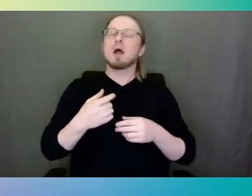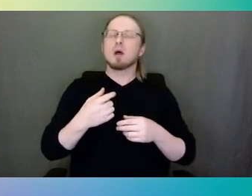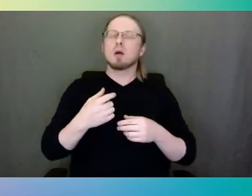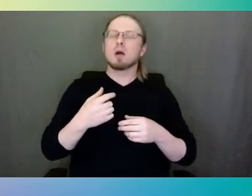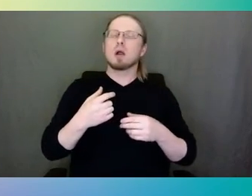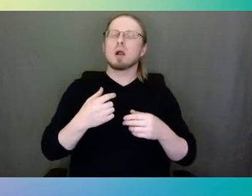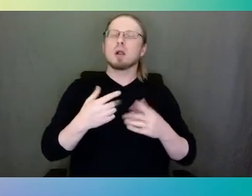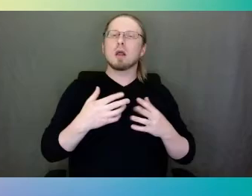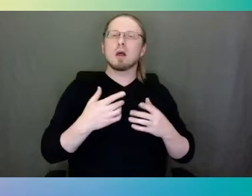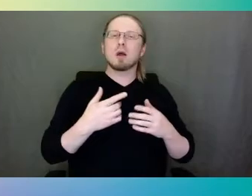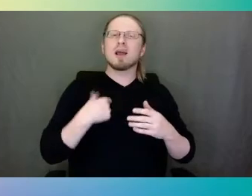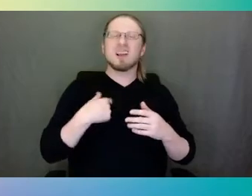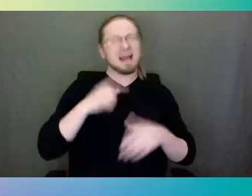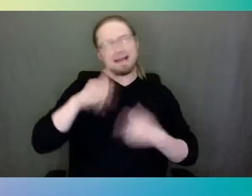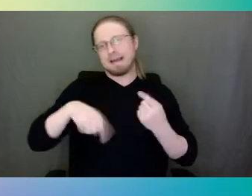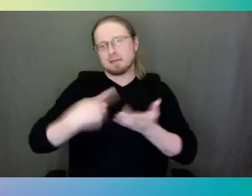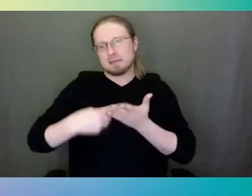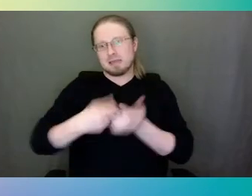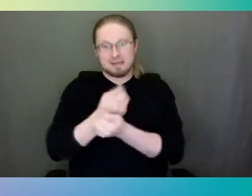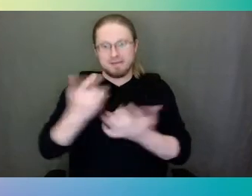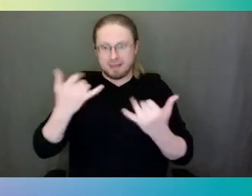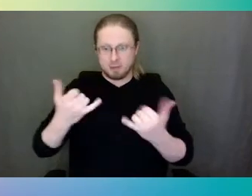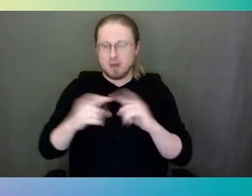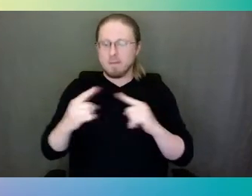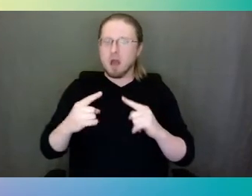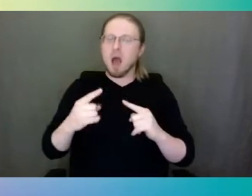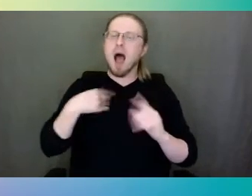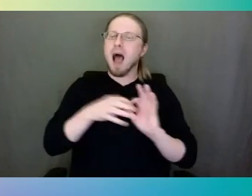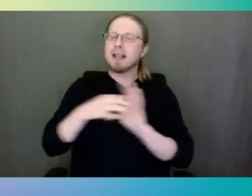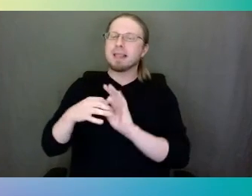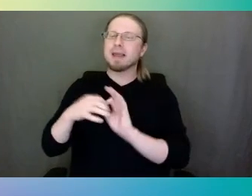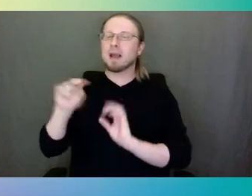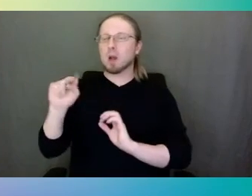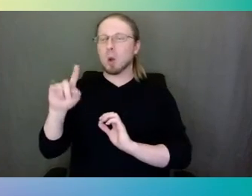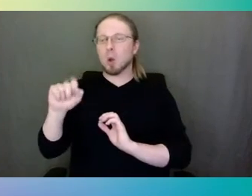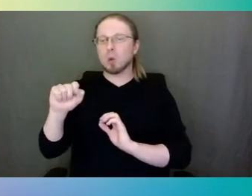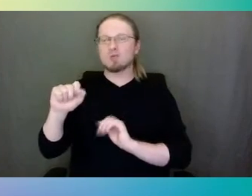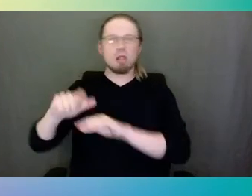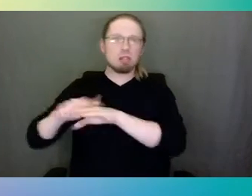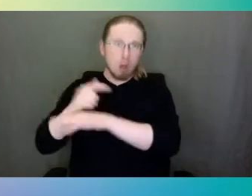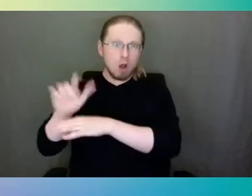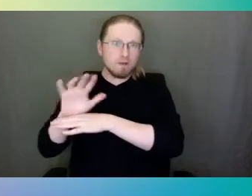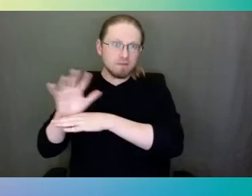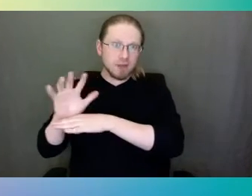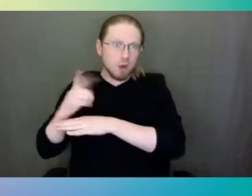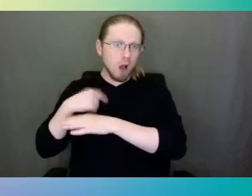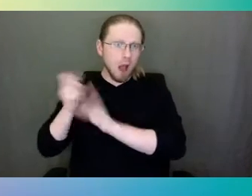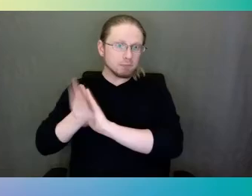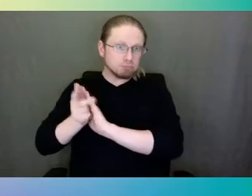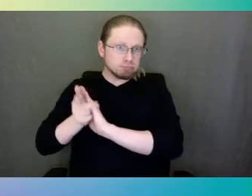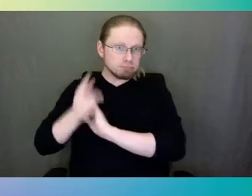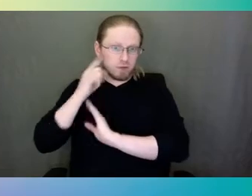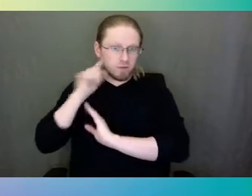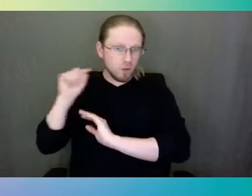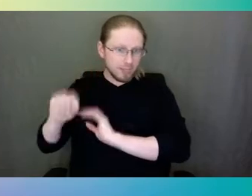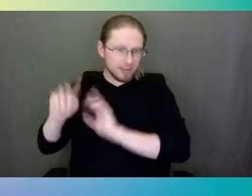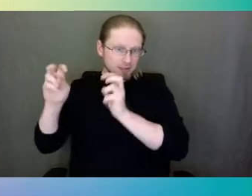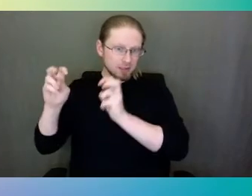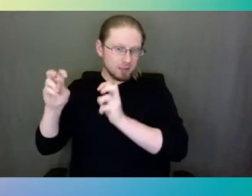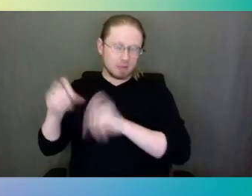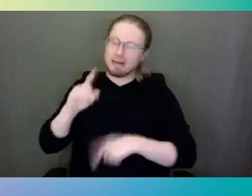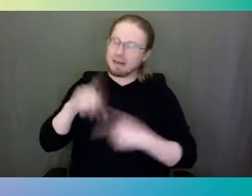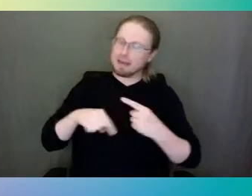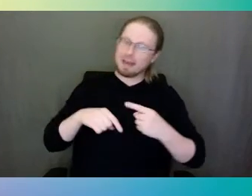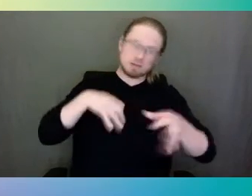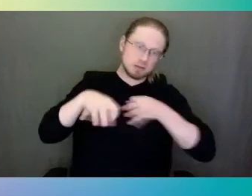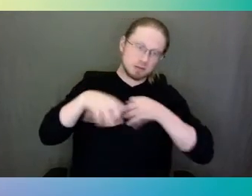in the notes some long videos I did that cover some of the topics in this book. I won't be able to cover politics